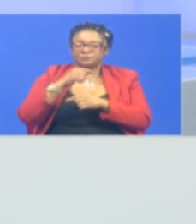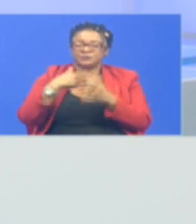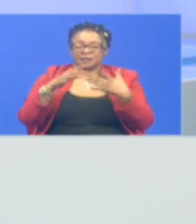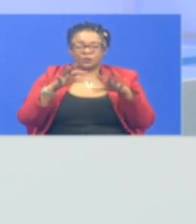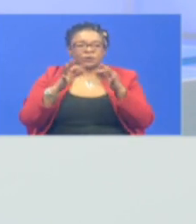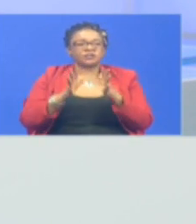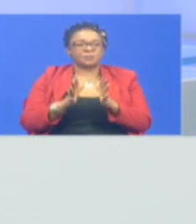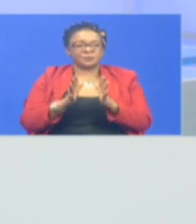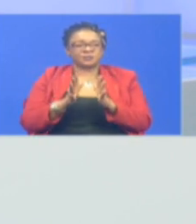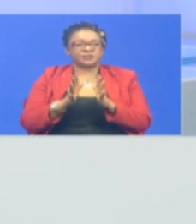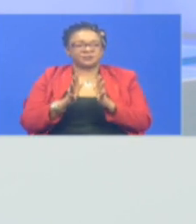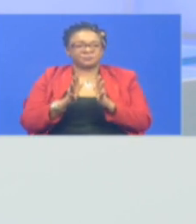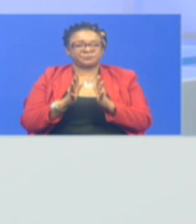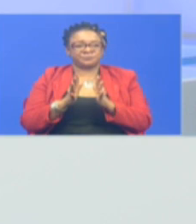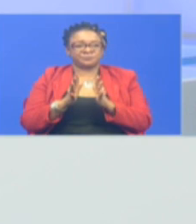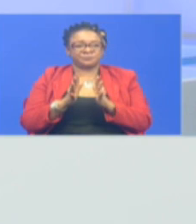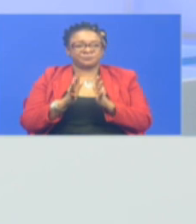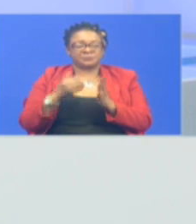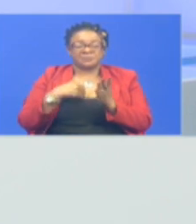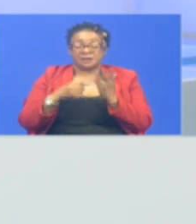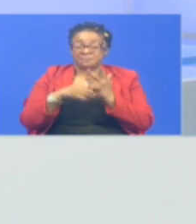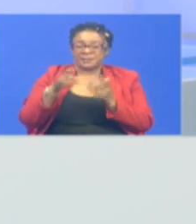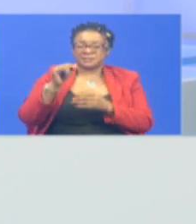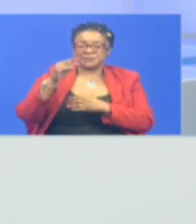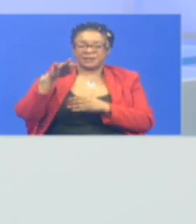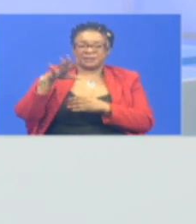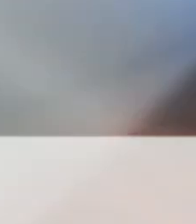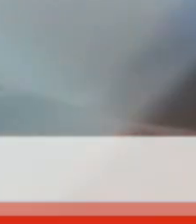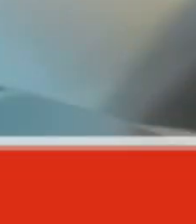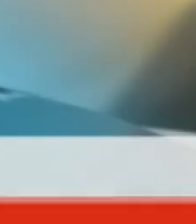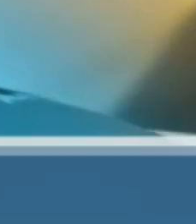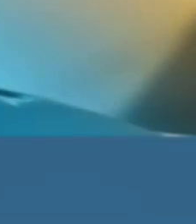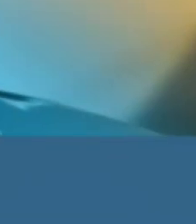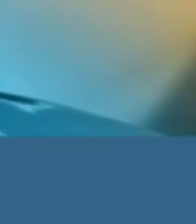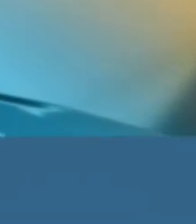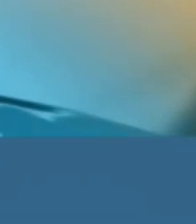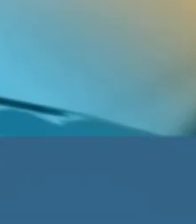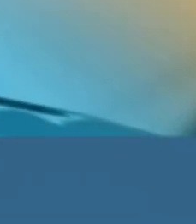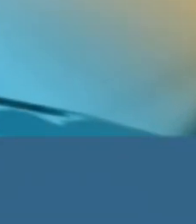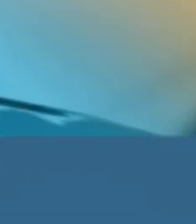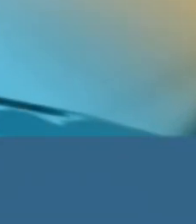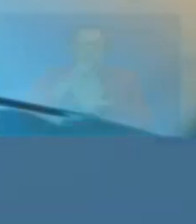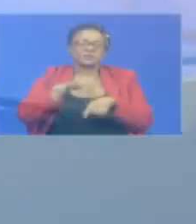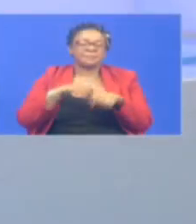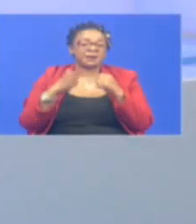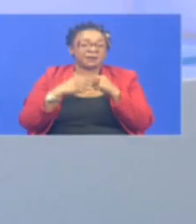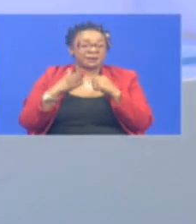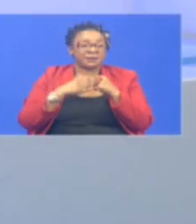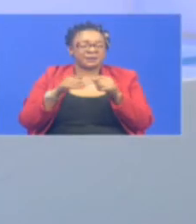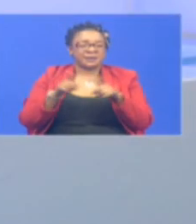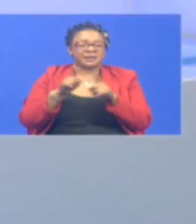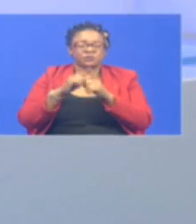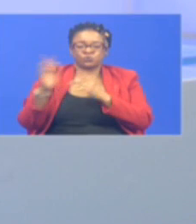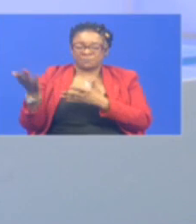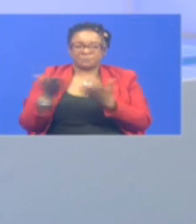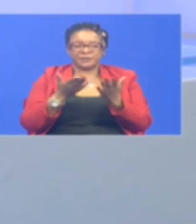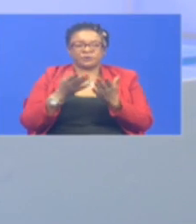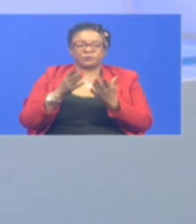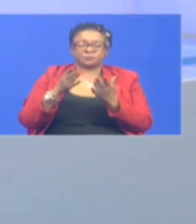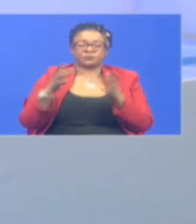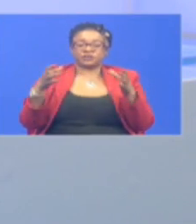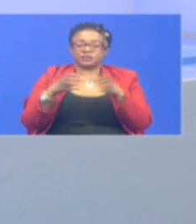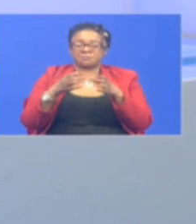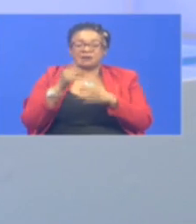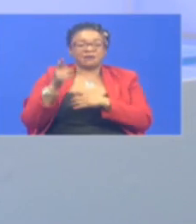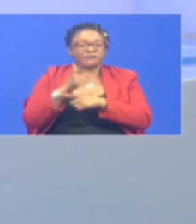language interpreter. I'm Smriti Vidyarthi. Join me again tomorrow night at 9 p.m. as we bring you Team Coverage